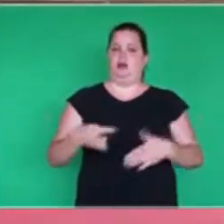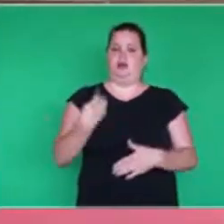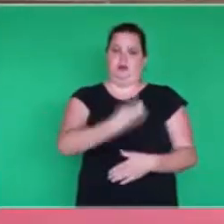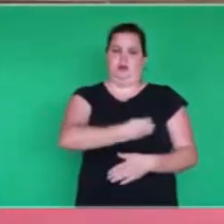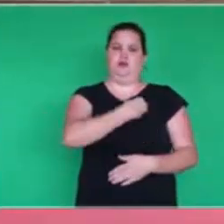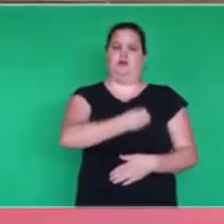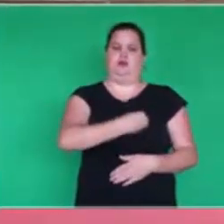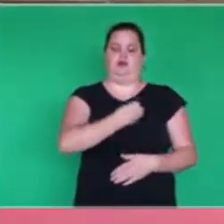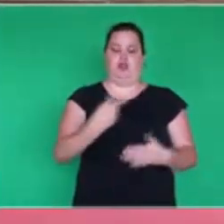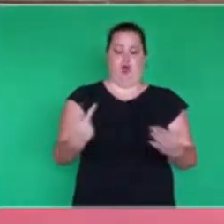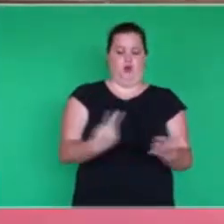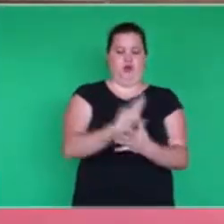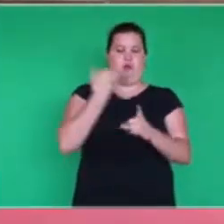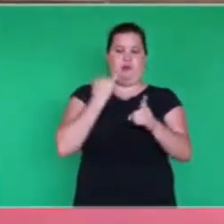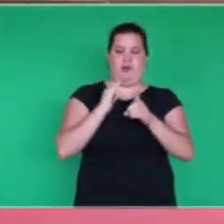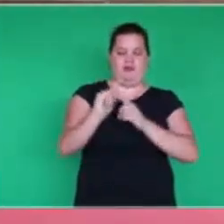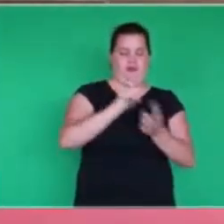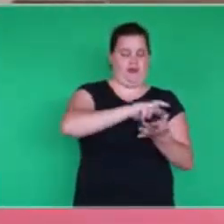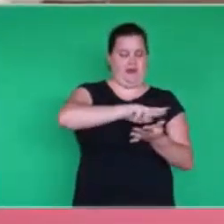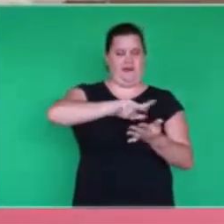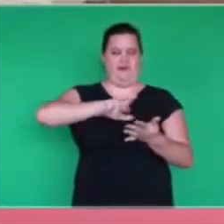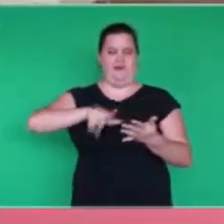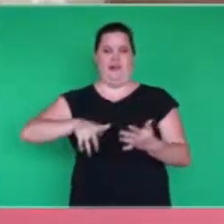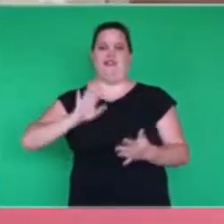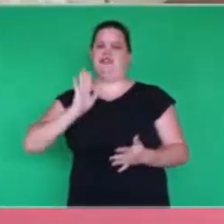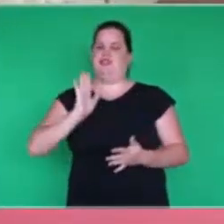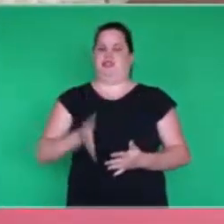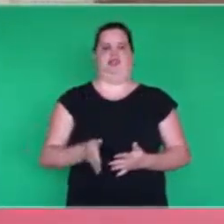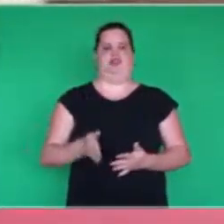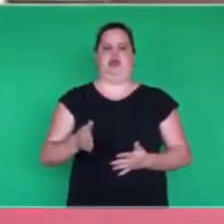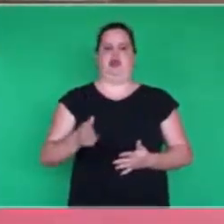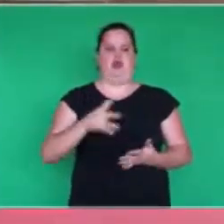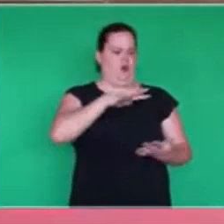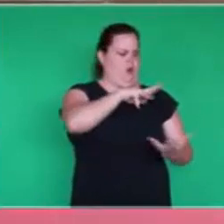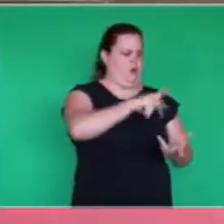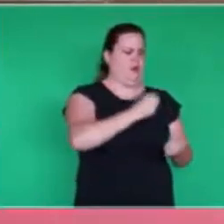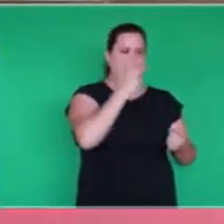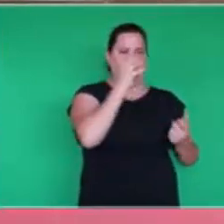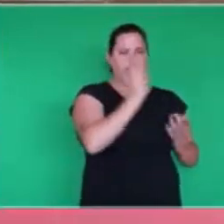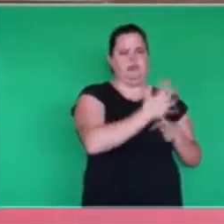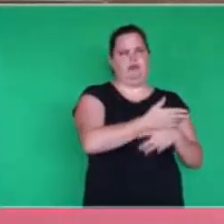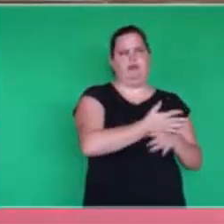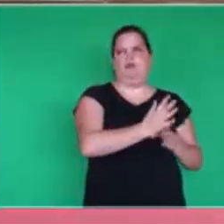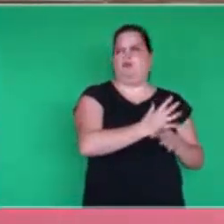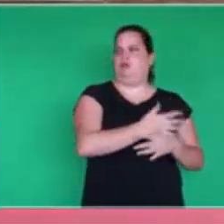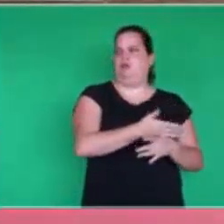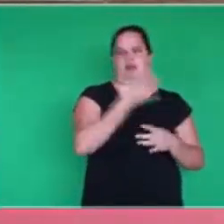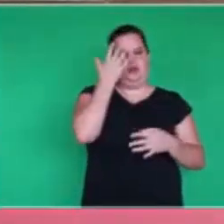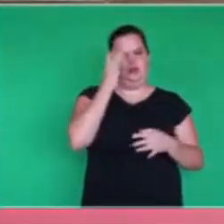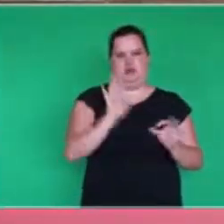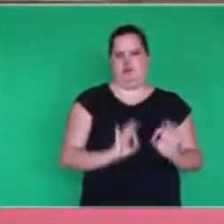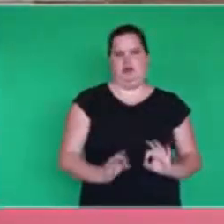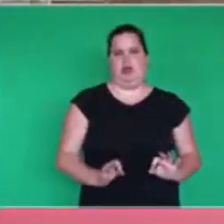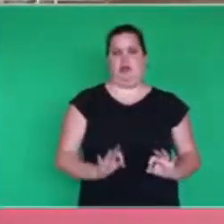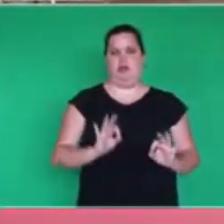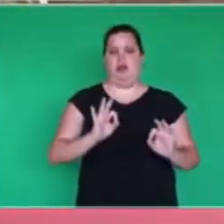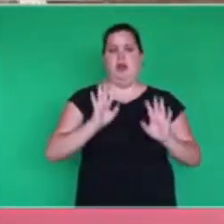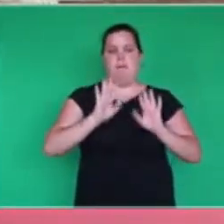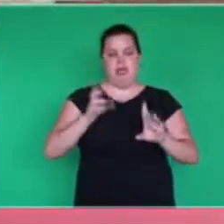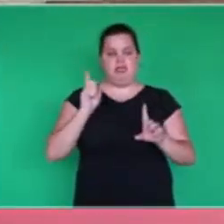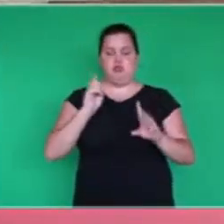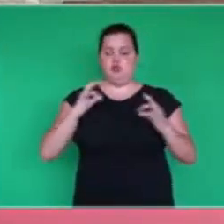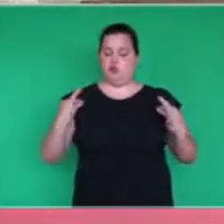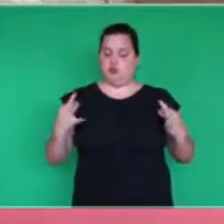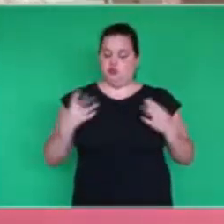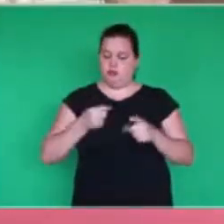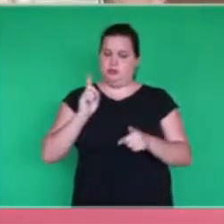the prophetic moment, a moment which we need to be ready and not careless. For the word of